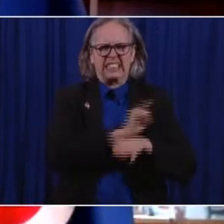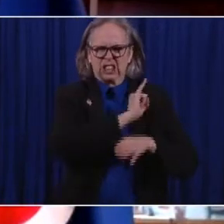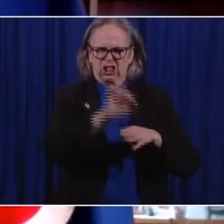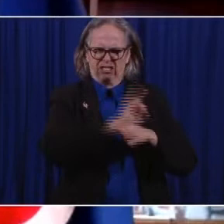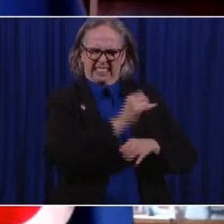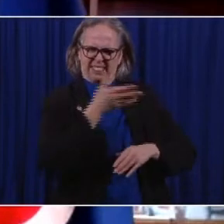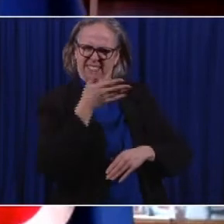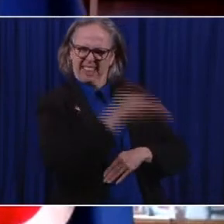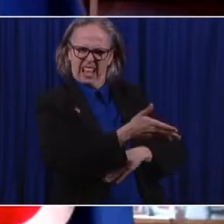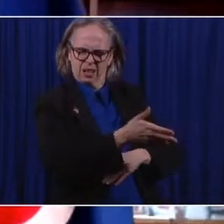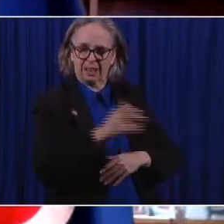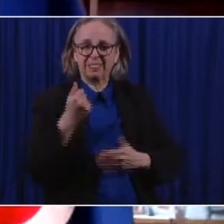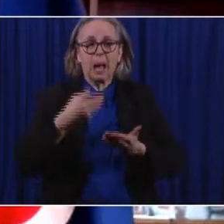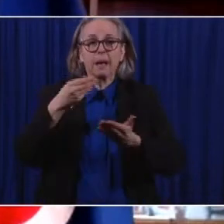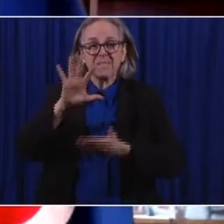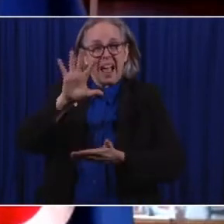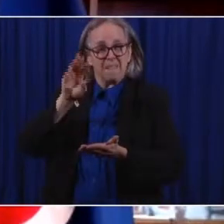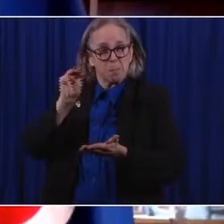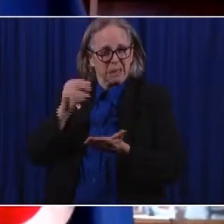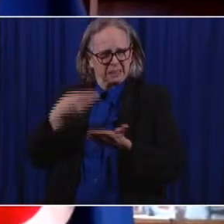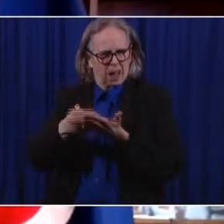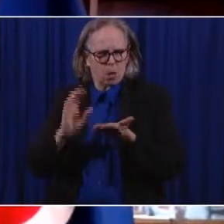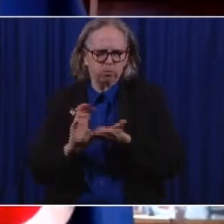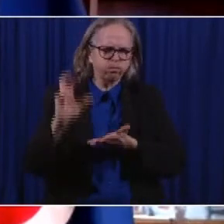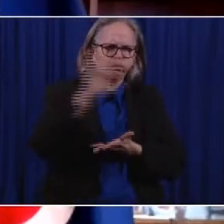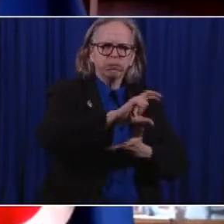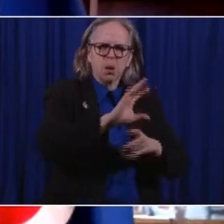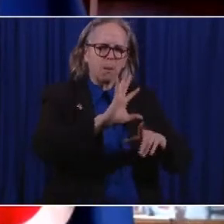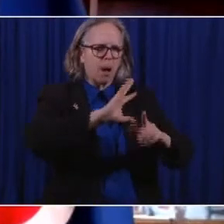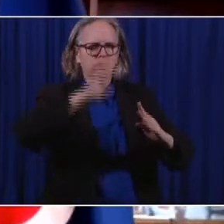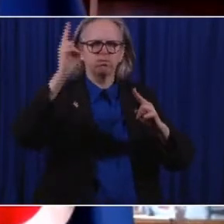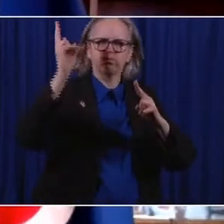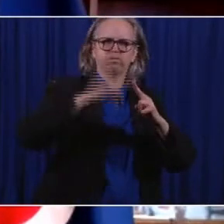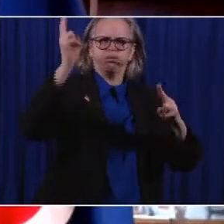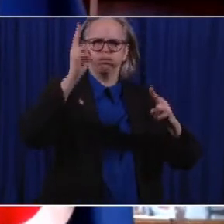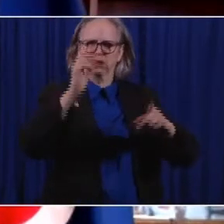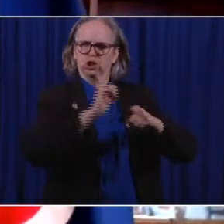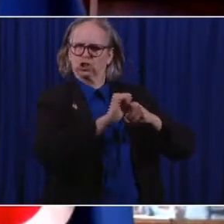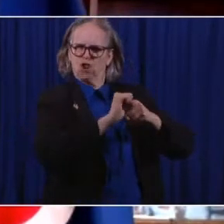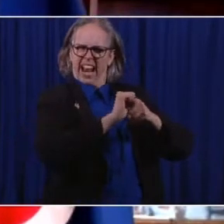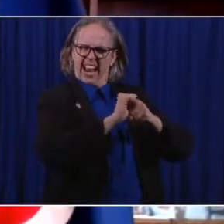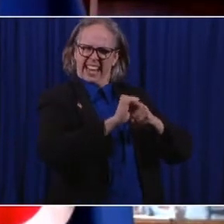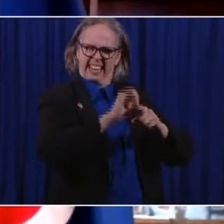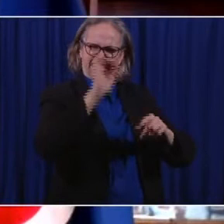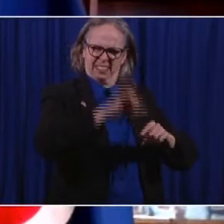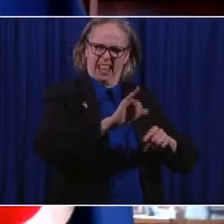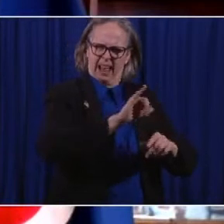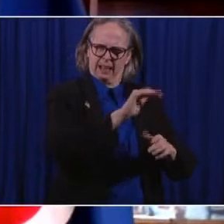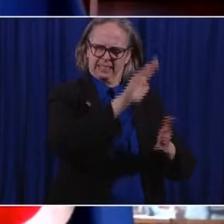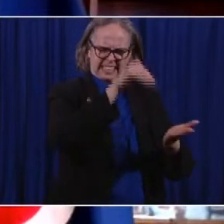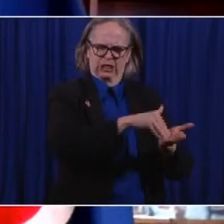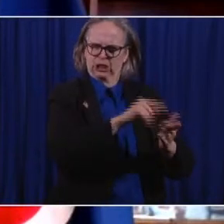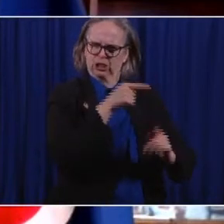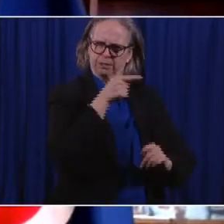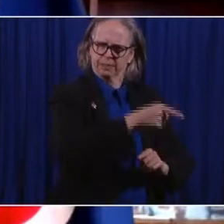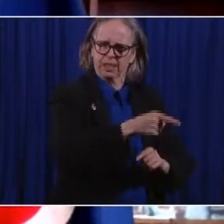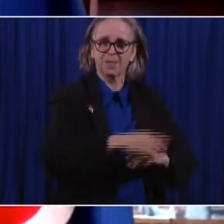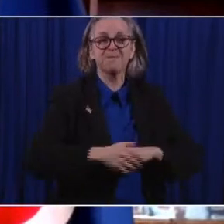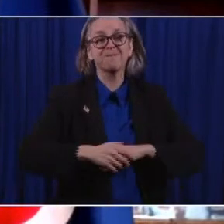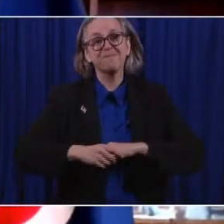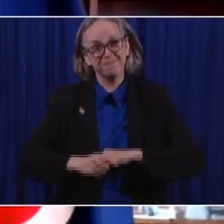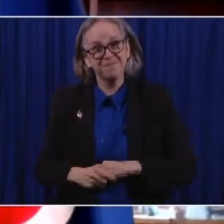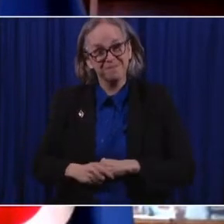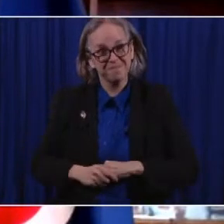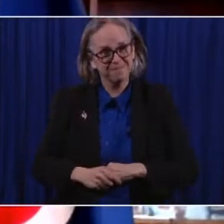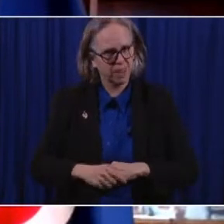right there with Eastern Gateway and Youngstown State. And that's great news, really helping to prepare the